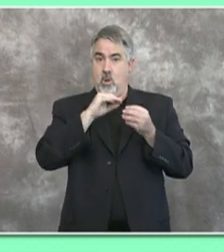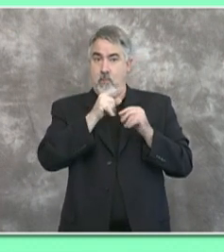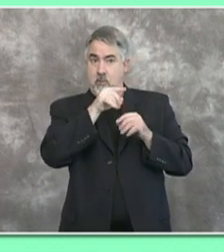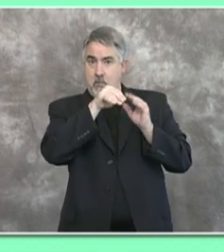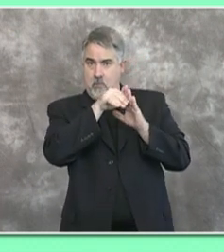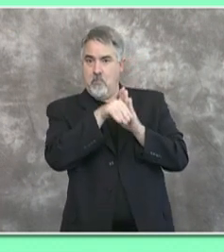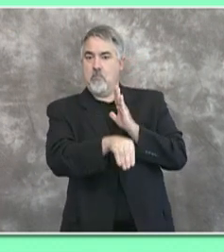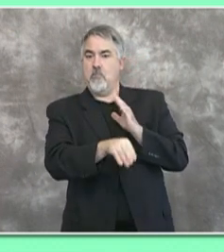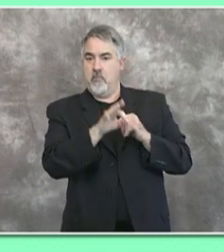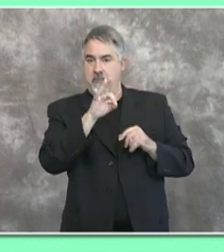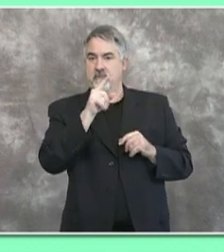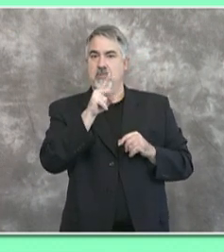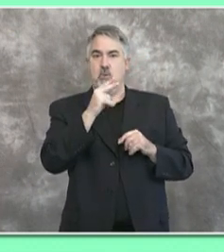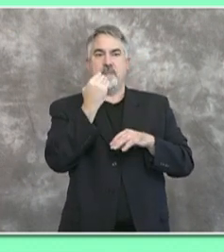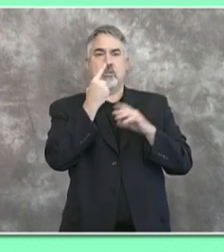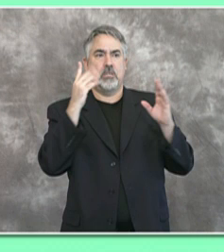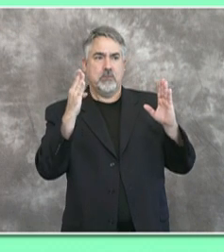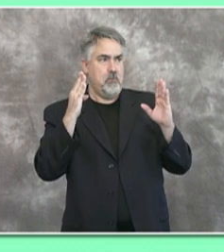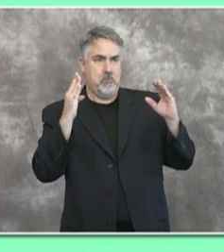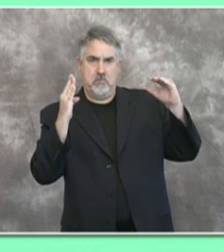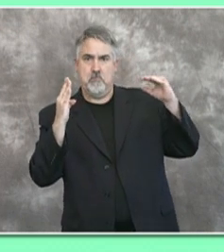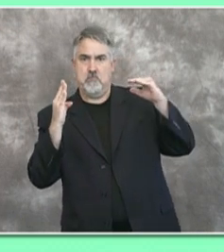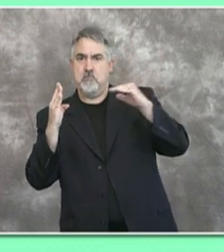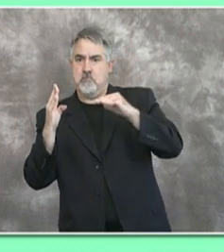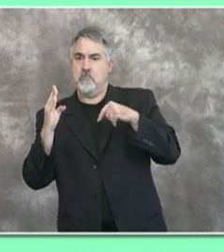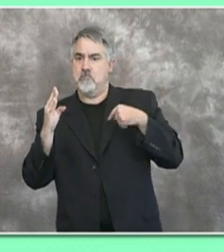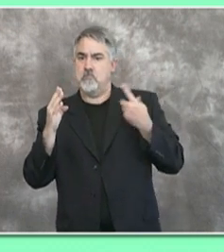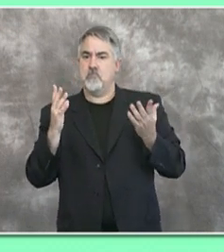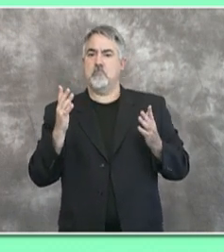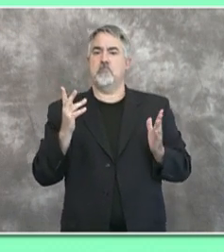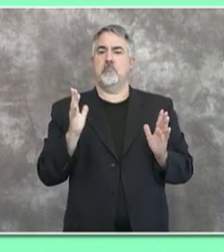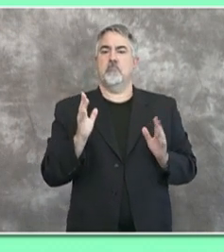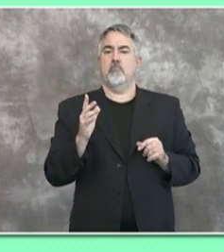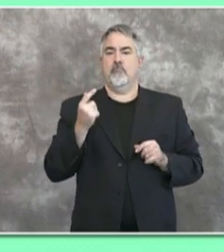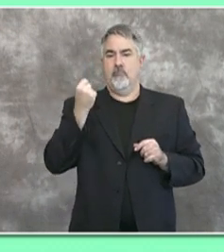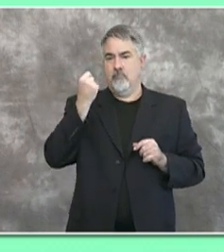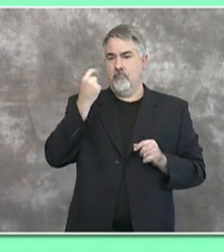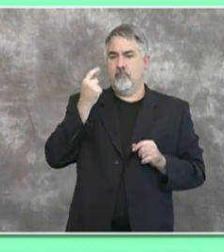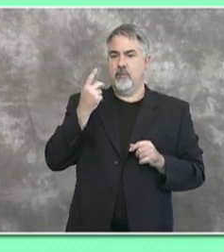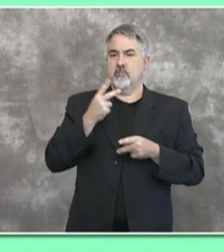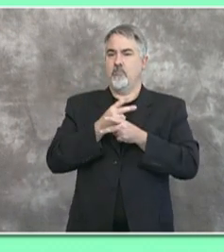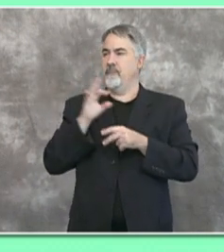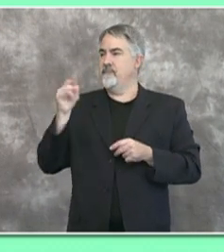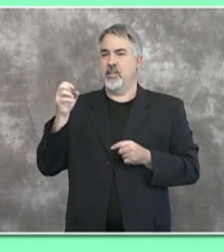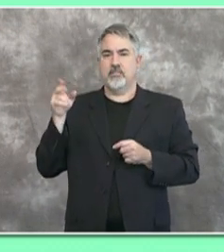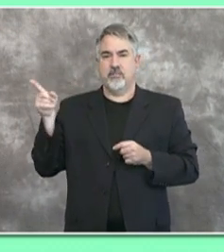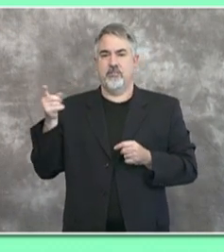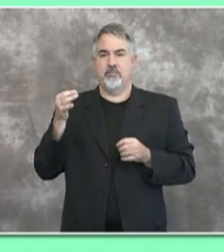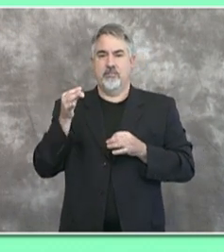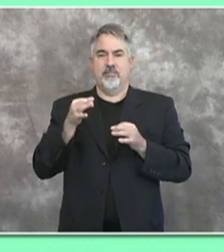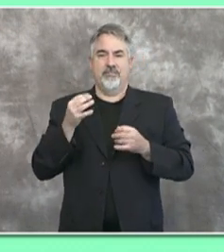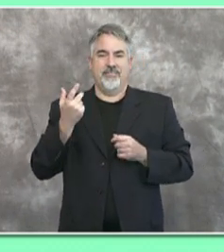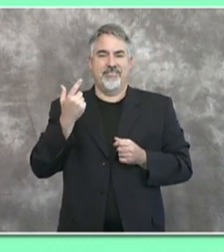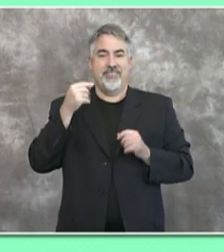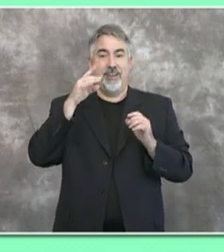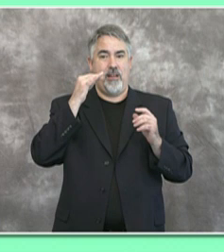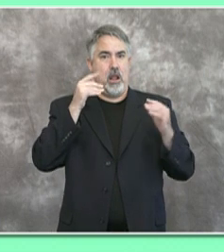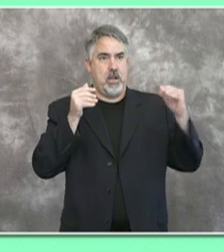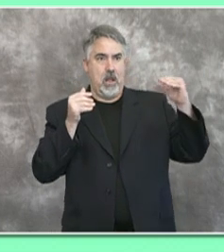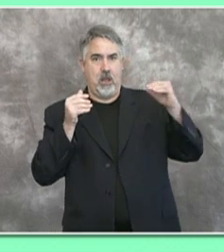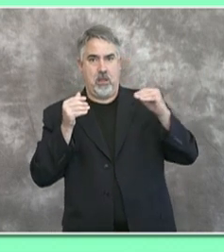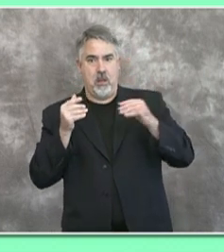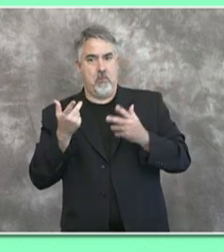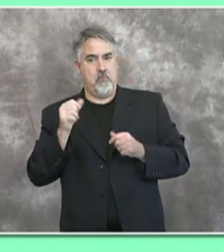a 14-day period. Supervisor Fletcher has just talked about the downward trend of positive tests within a